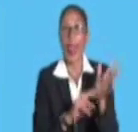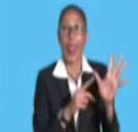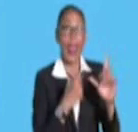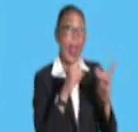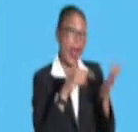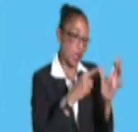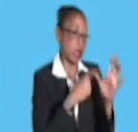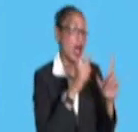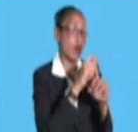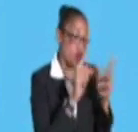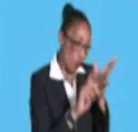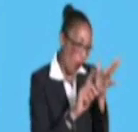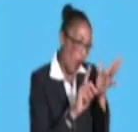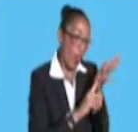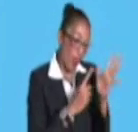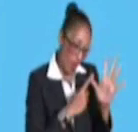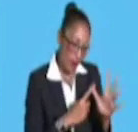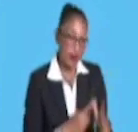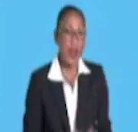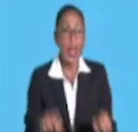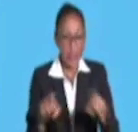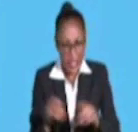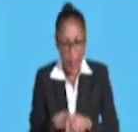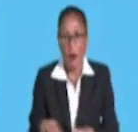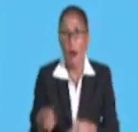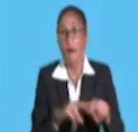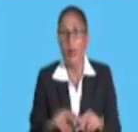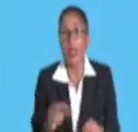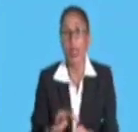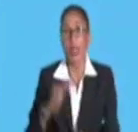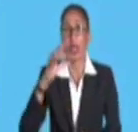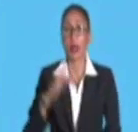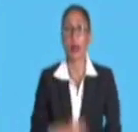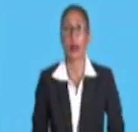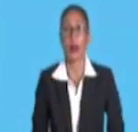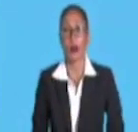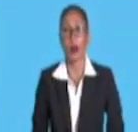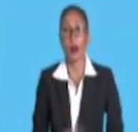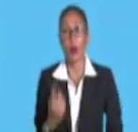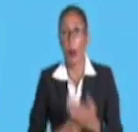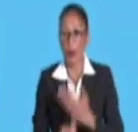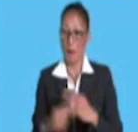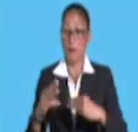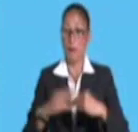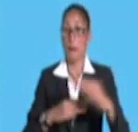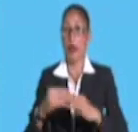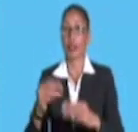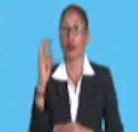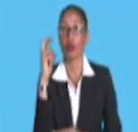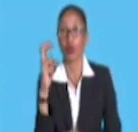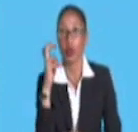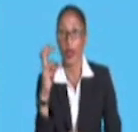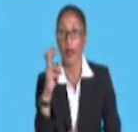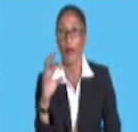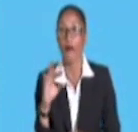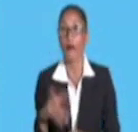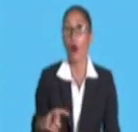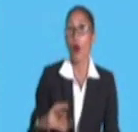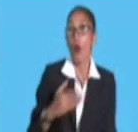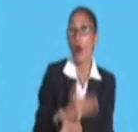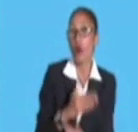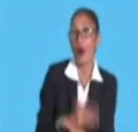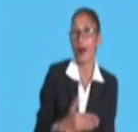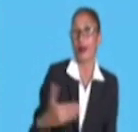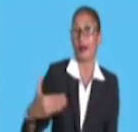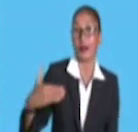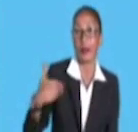Natandola. While still with Fiji Gas, I took up a challenge of becoming the manager training, occupational health,